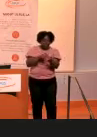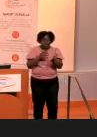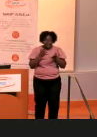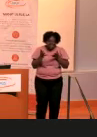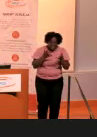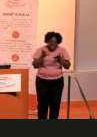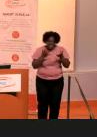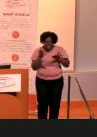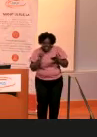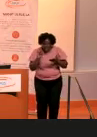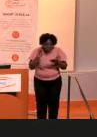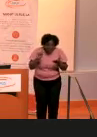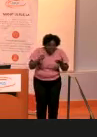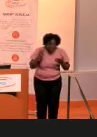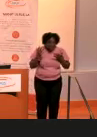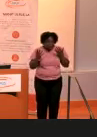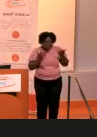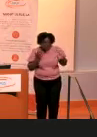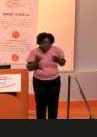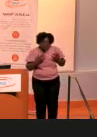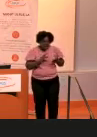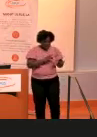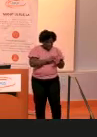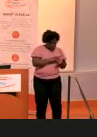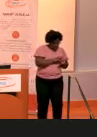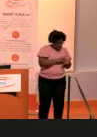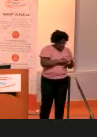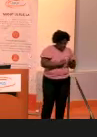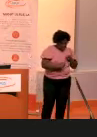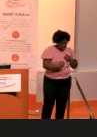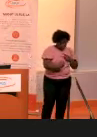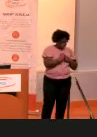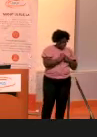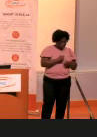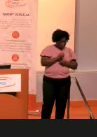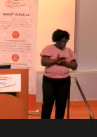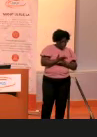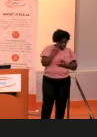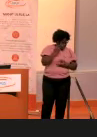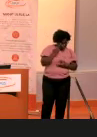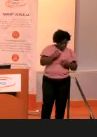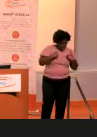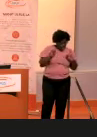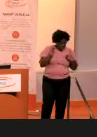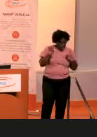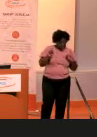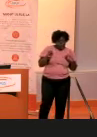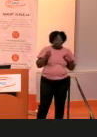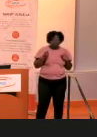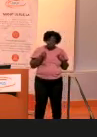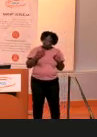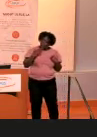sort out, is it IBS or could some of the medications that you're on be contributing to the symptoms?